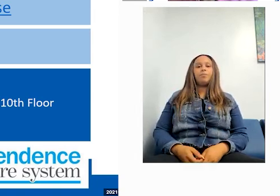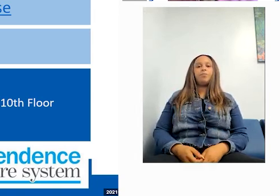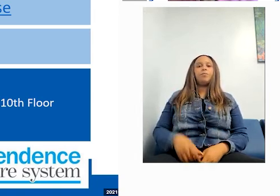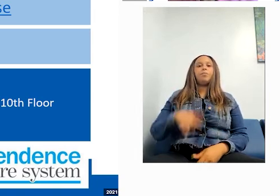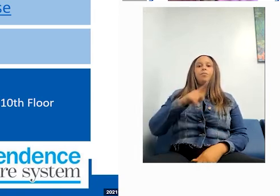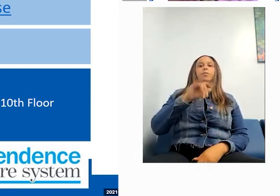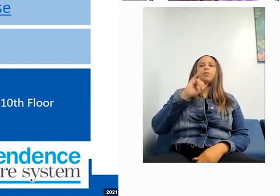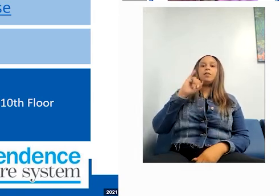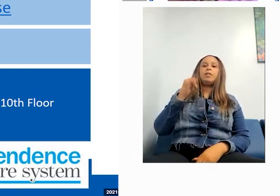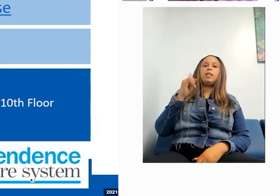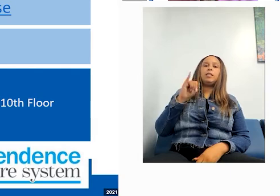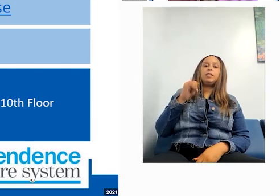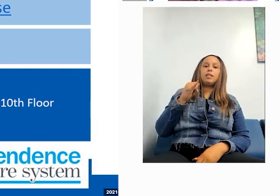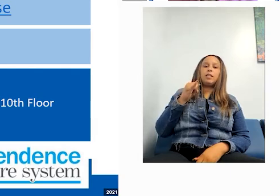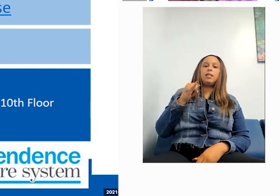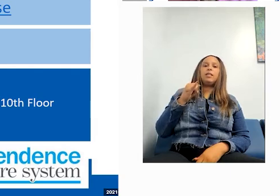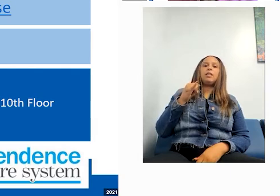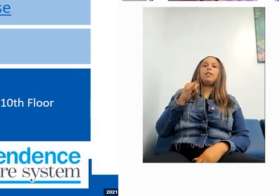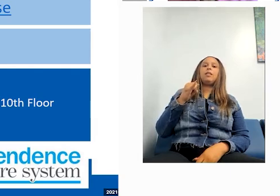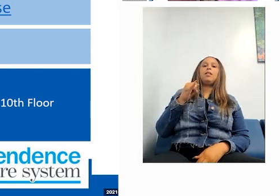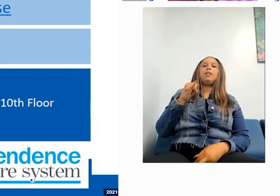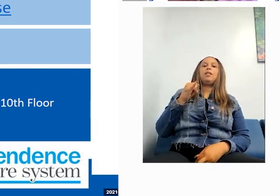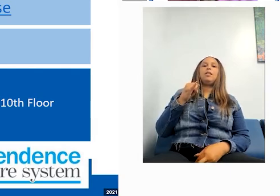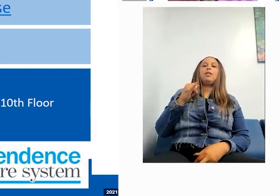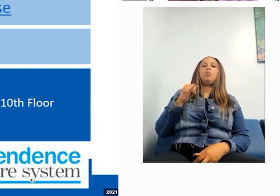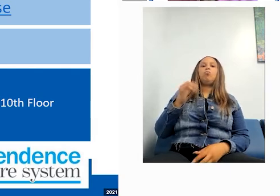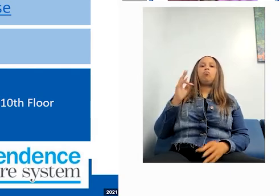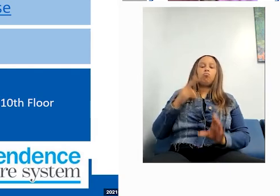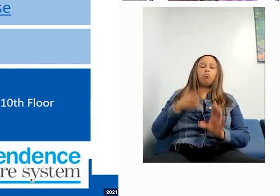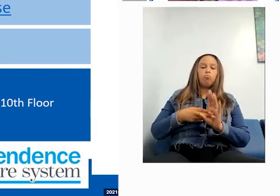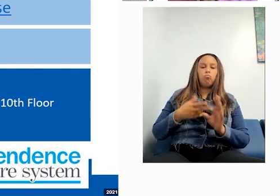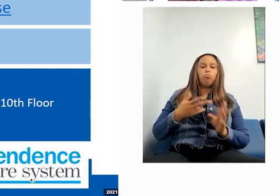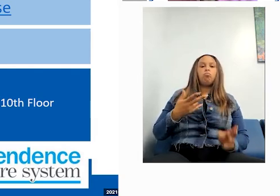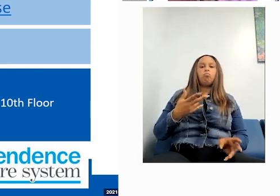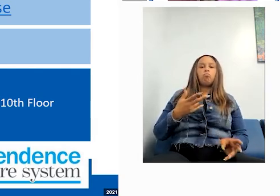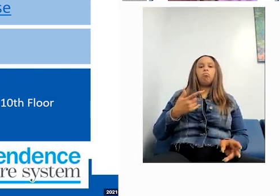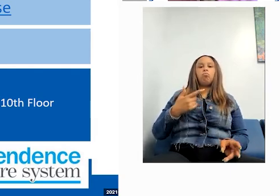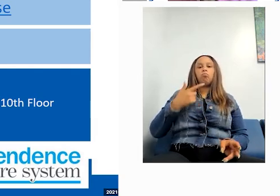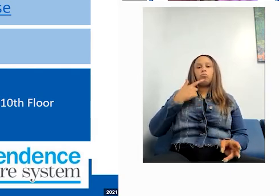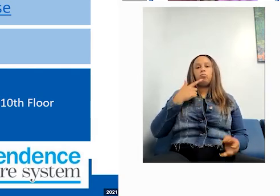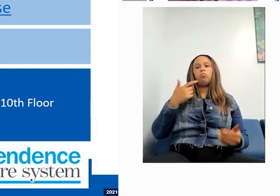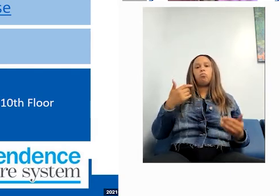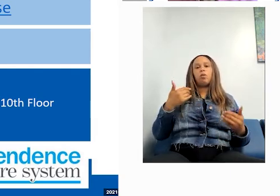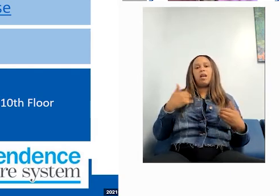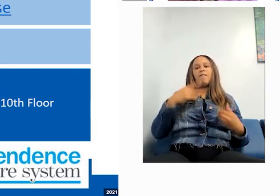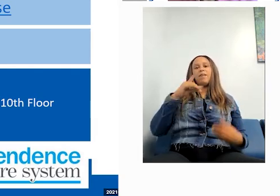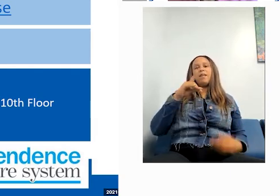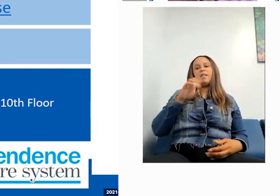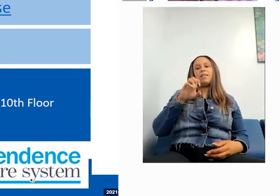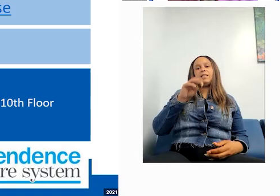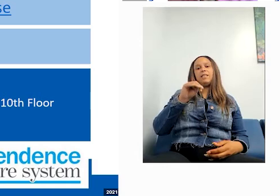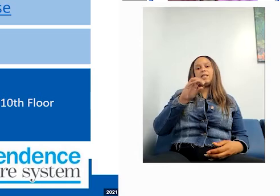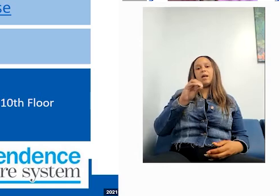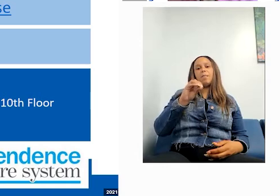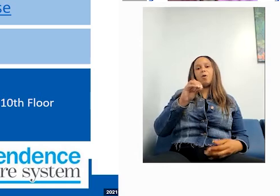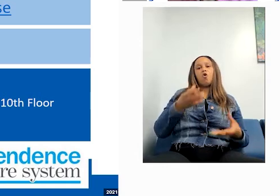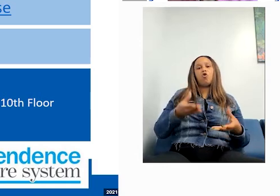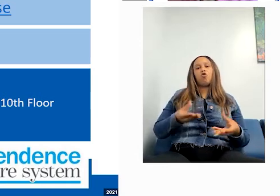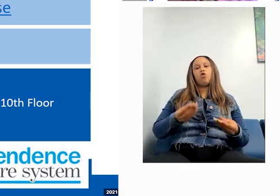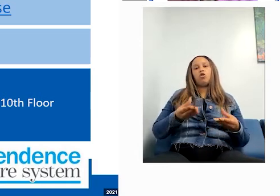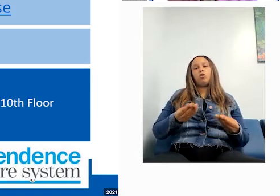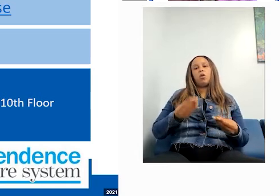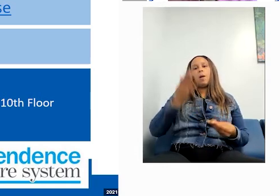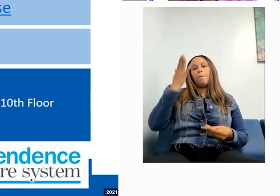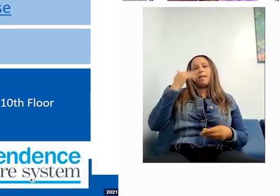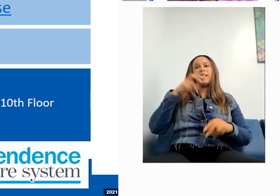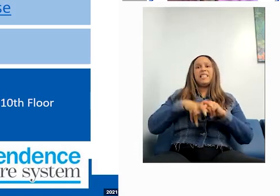see Rachel is on here. And I just got a demo cushion because sitting is so important